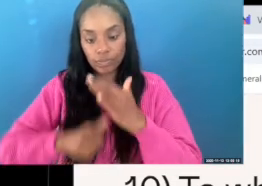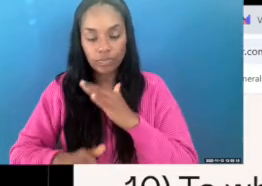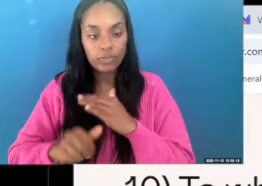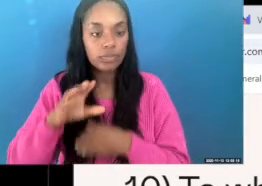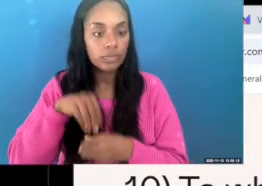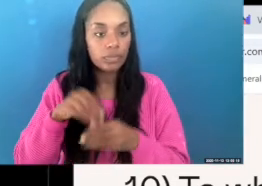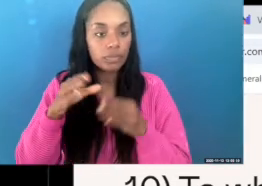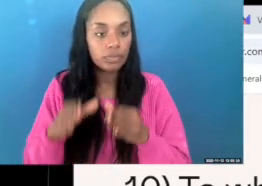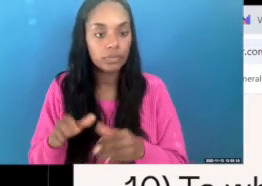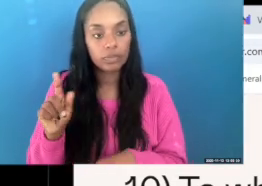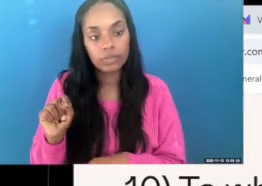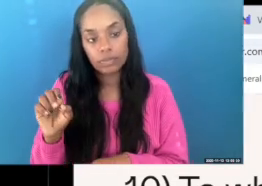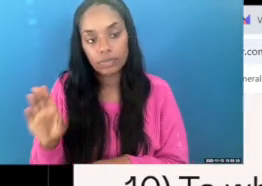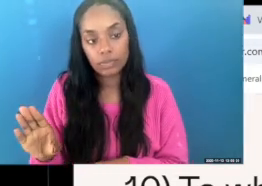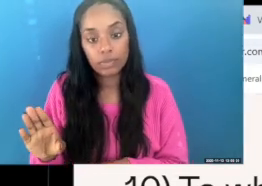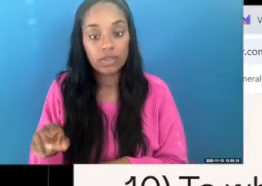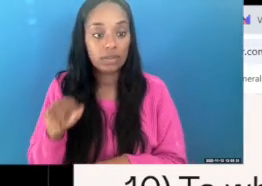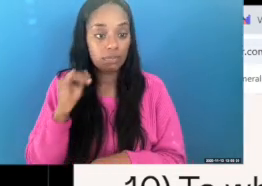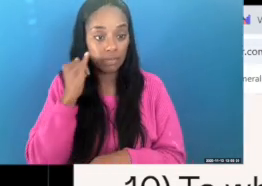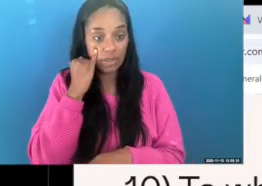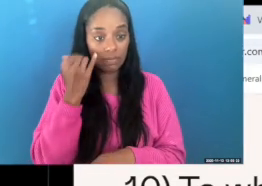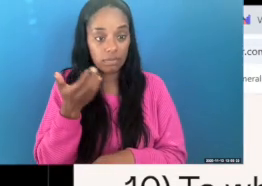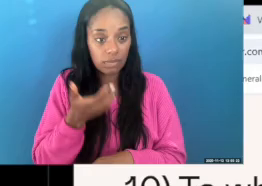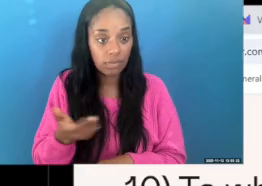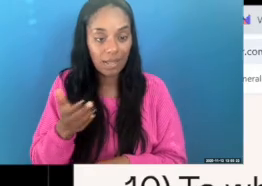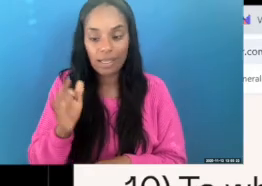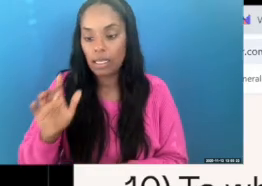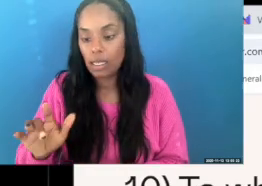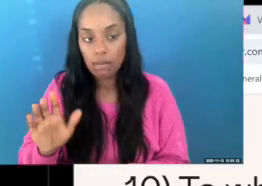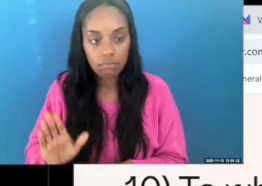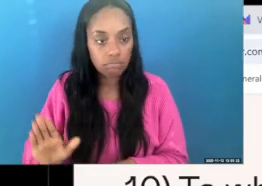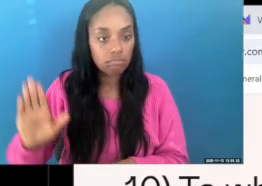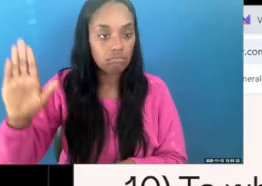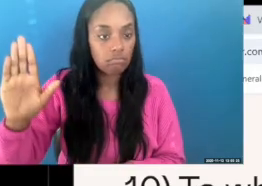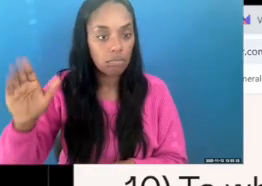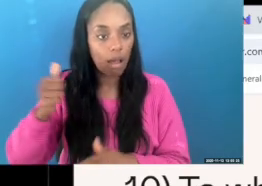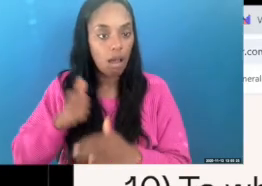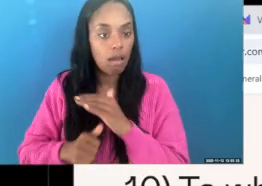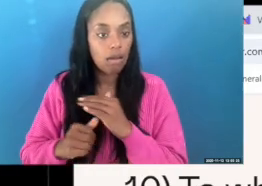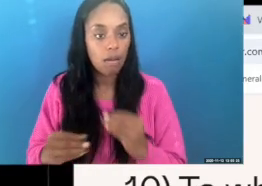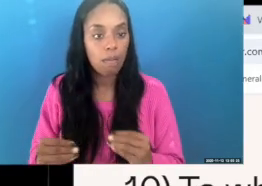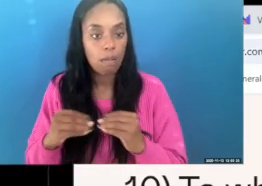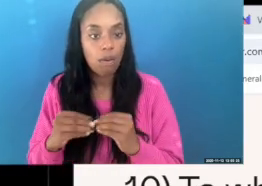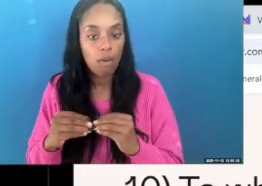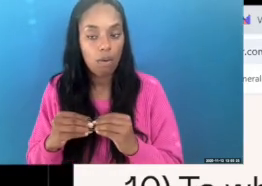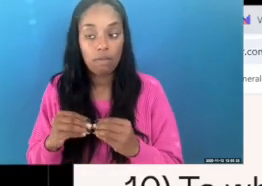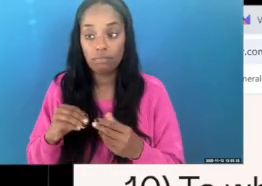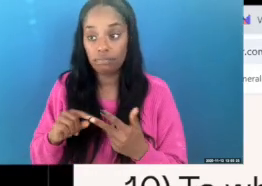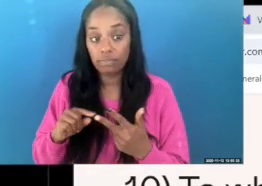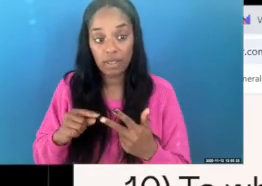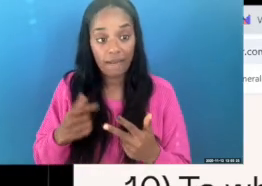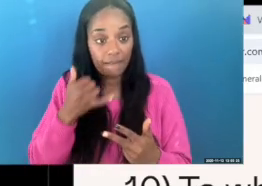If you are joining via Zoom on your desktop, please select Raise Hand